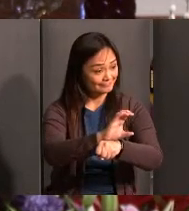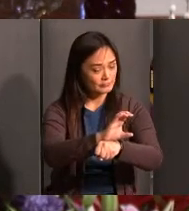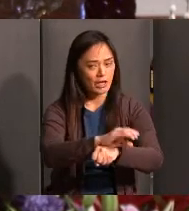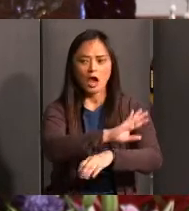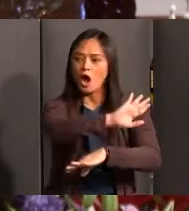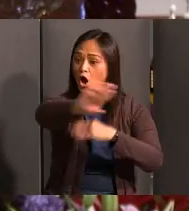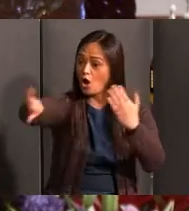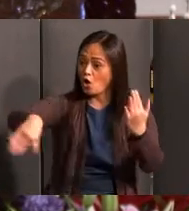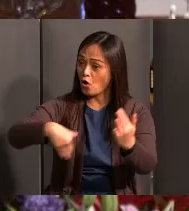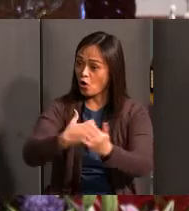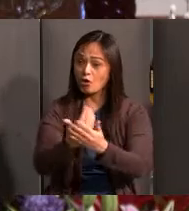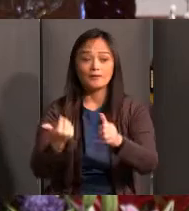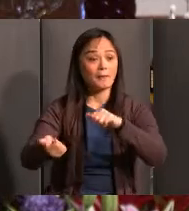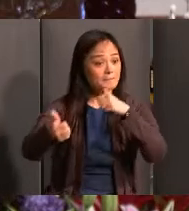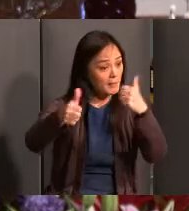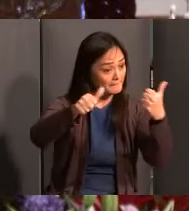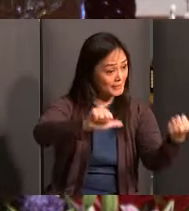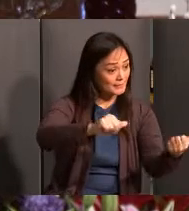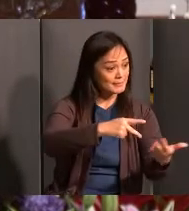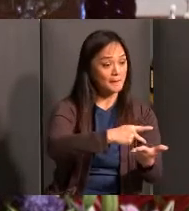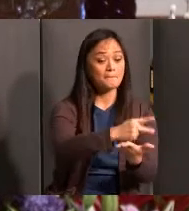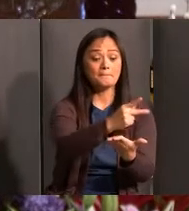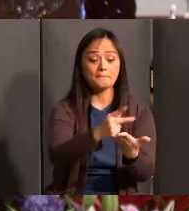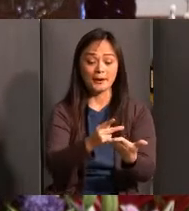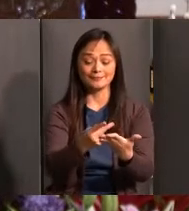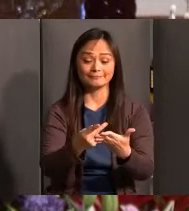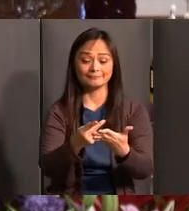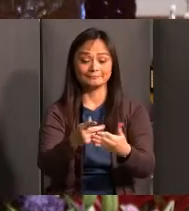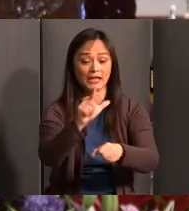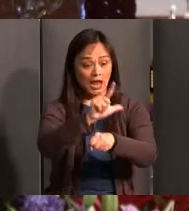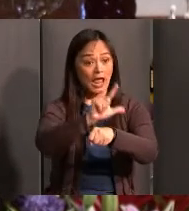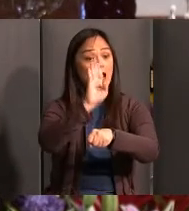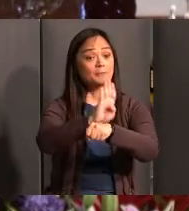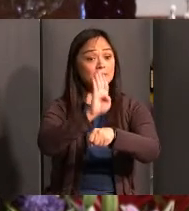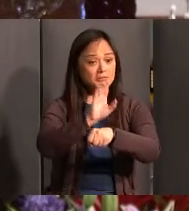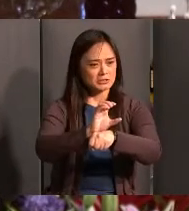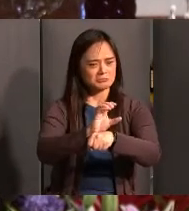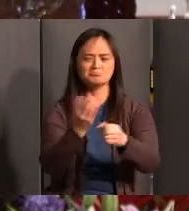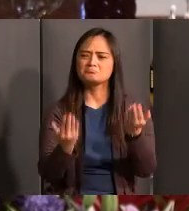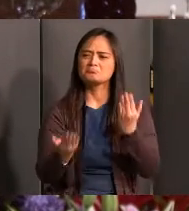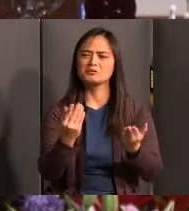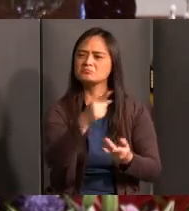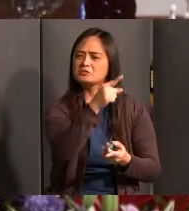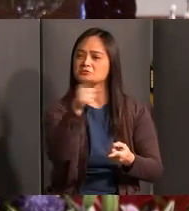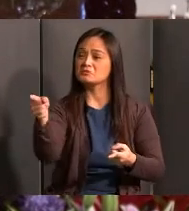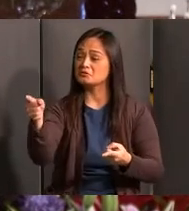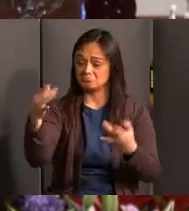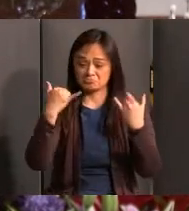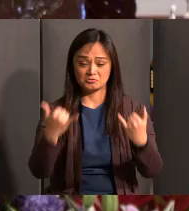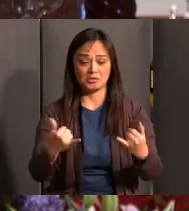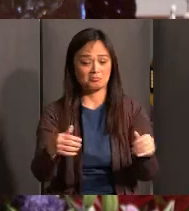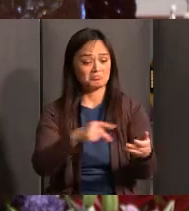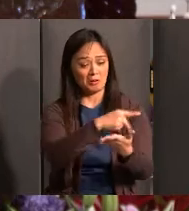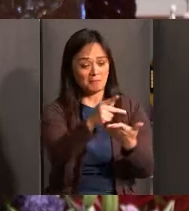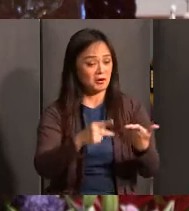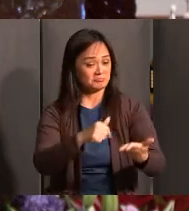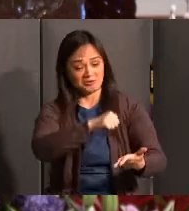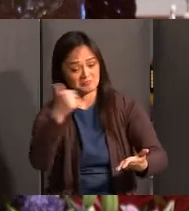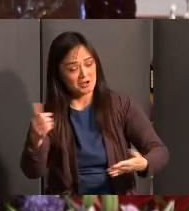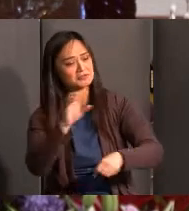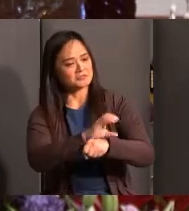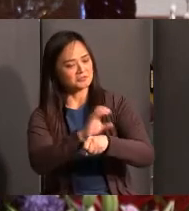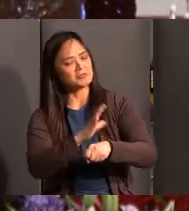are part of Lighthouse. And you might be here today, you're part of another church. That's fine.